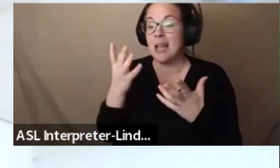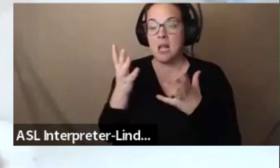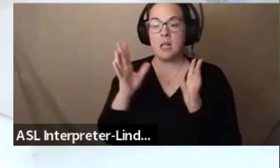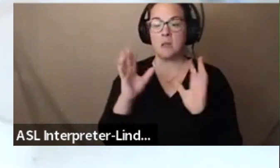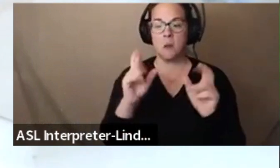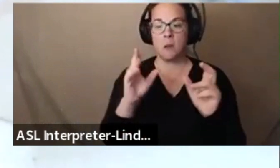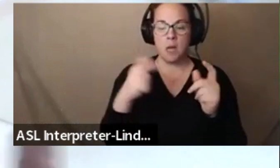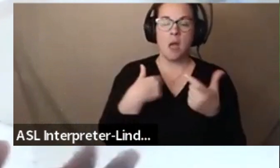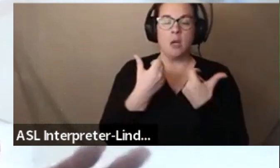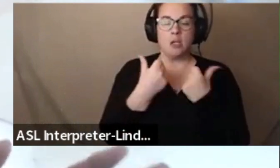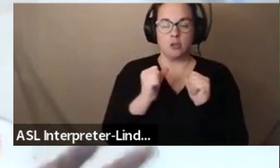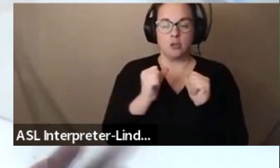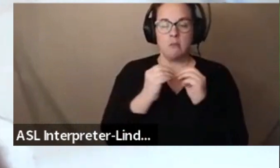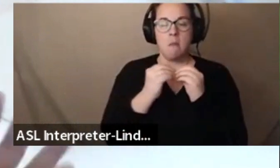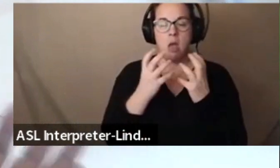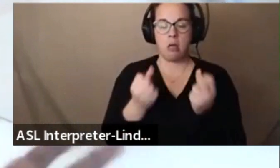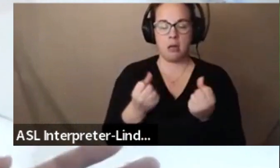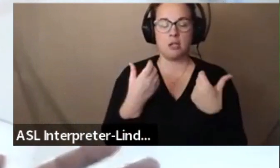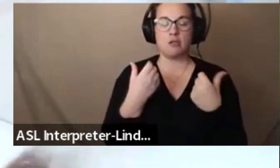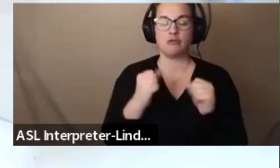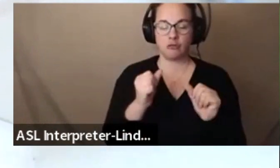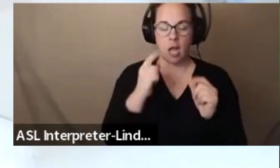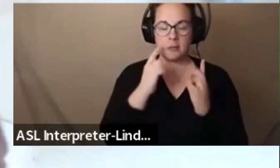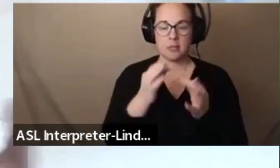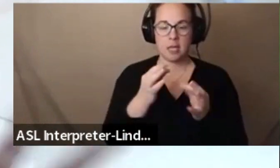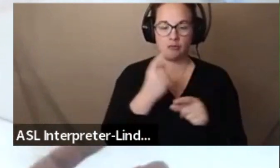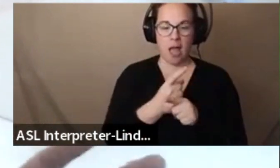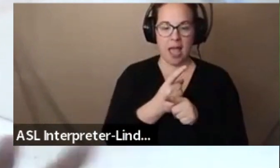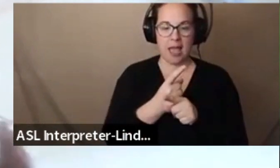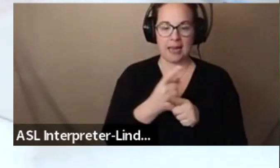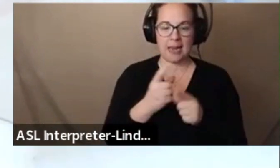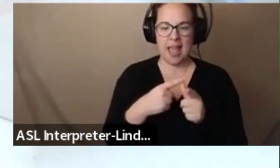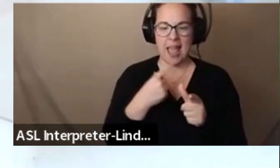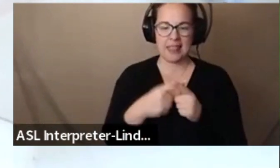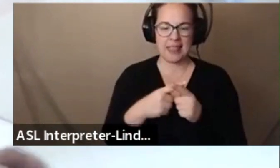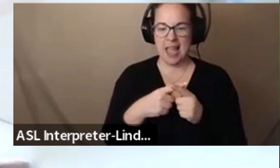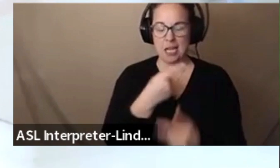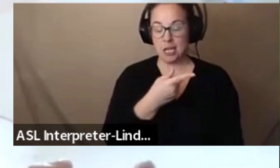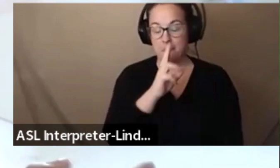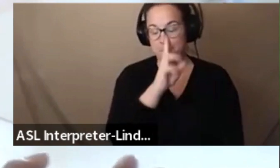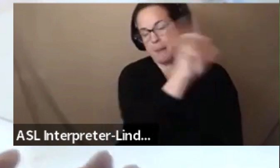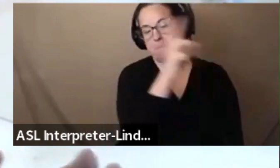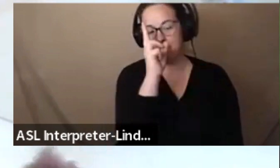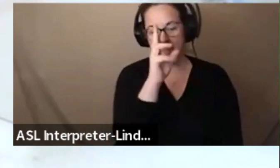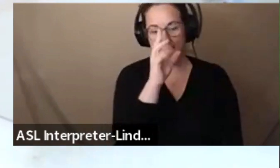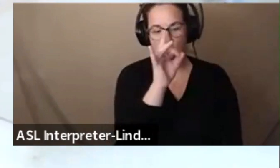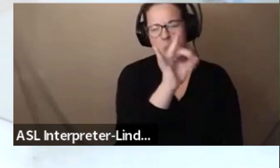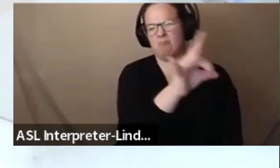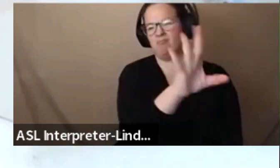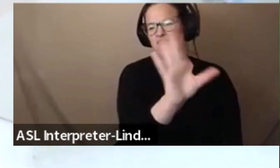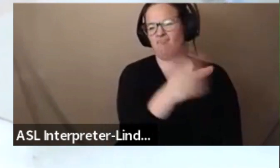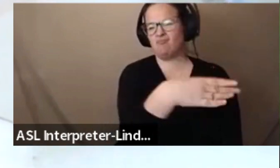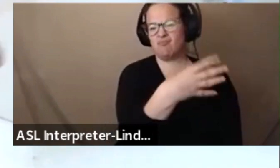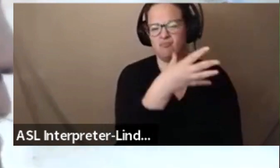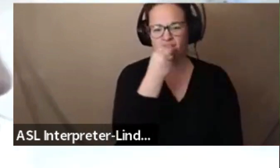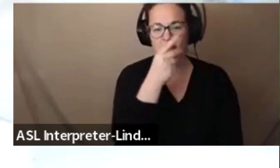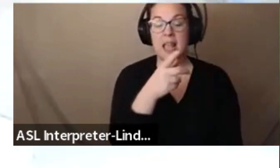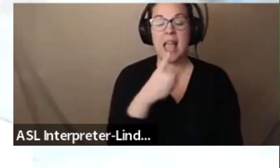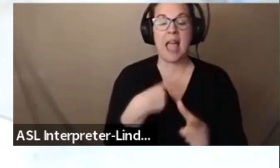this. And then you just go, okay, I'm going to try and be healthy. I'm going to try and do the right thing. And then you snap at somebody. And then